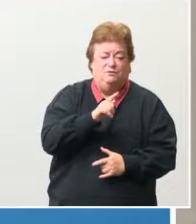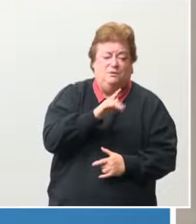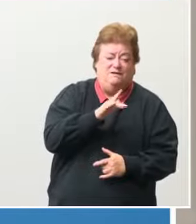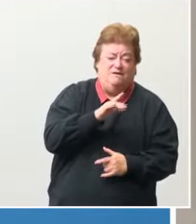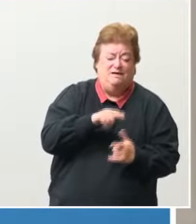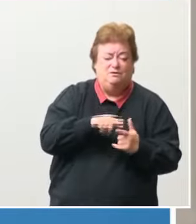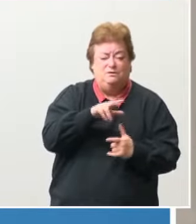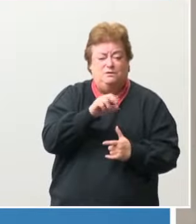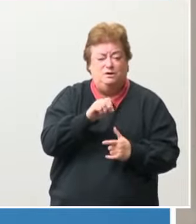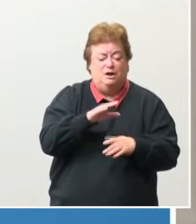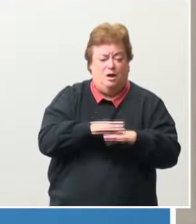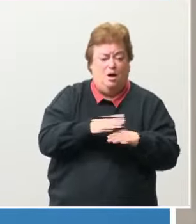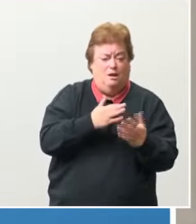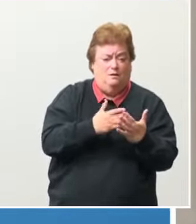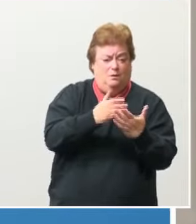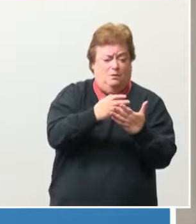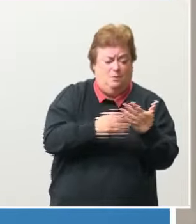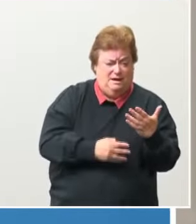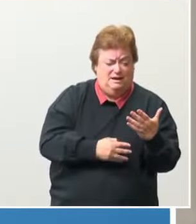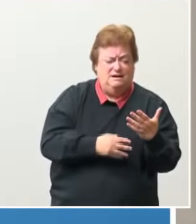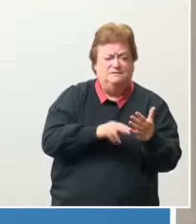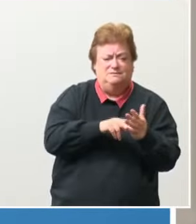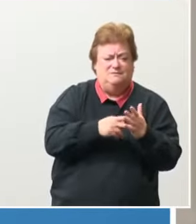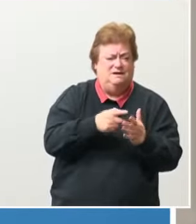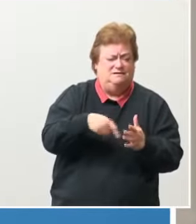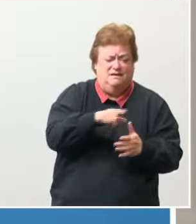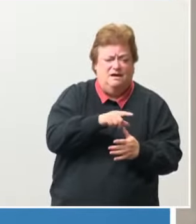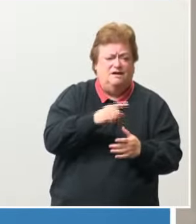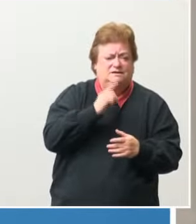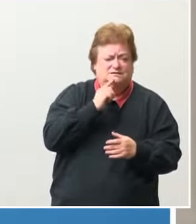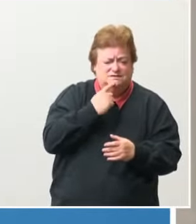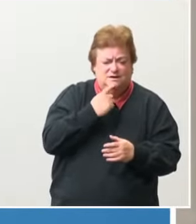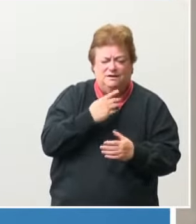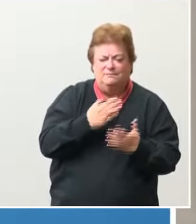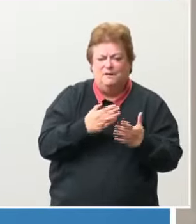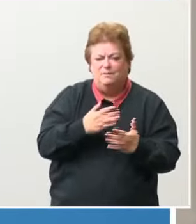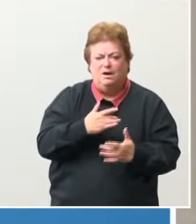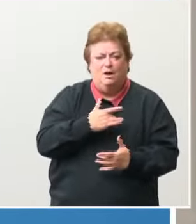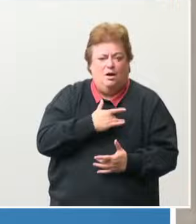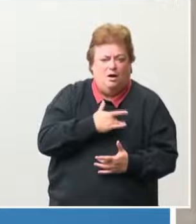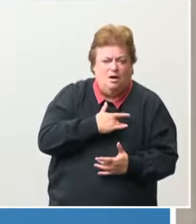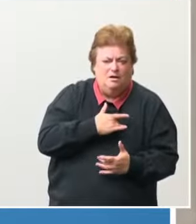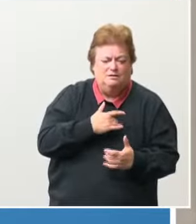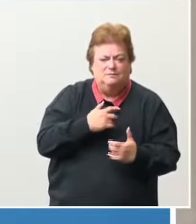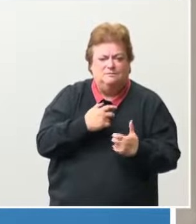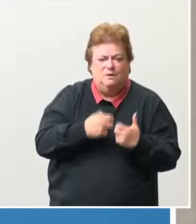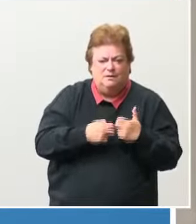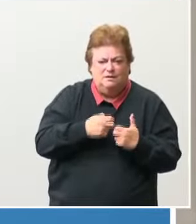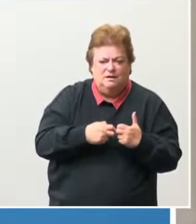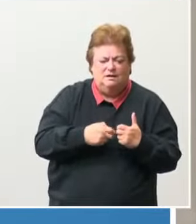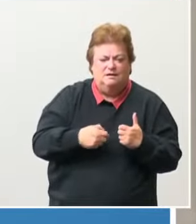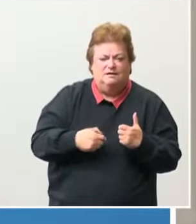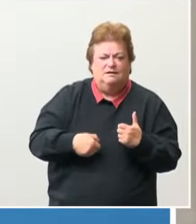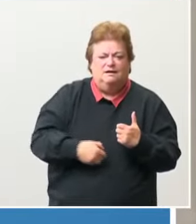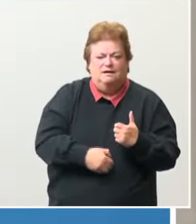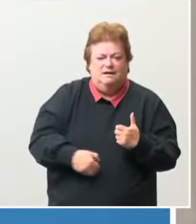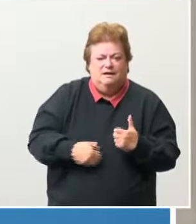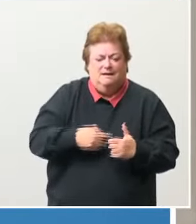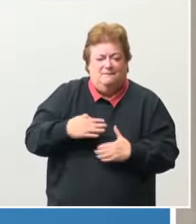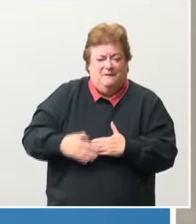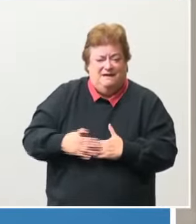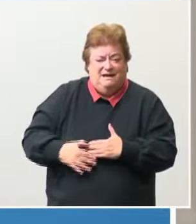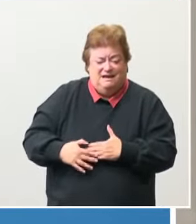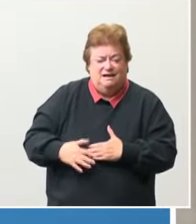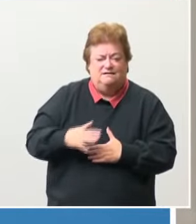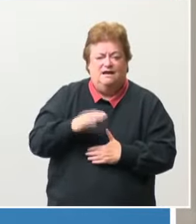list. And these are folks that are in serious condition. These include people with cardiac events, gastrointestinal bleeds,